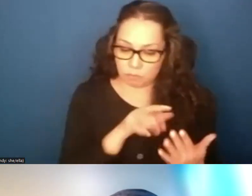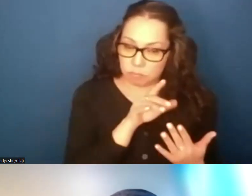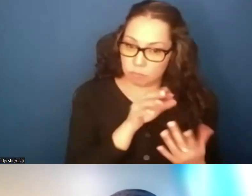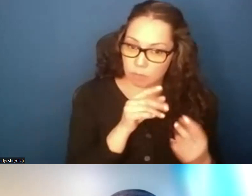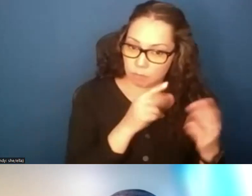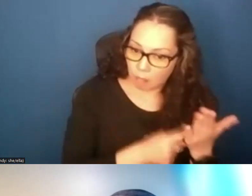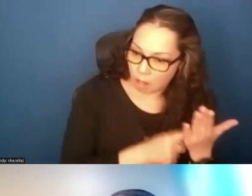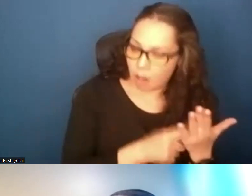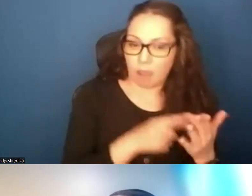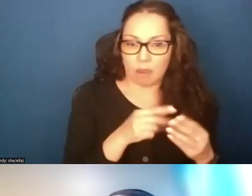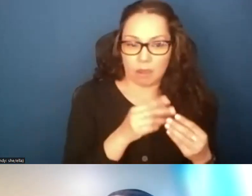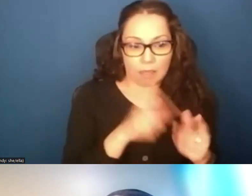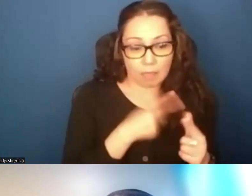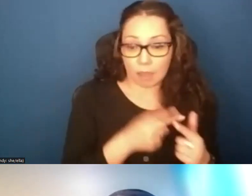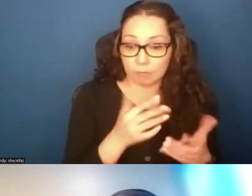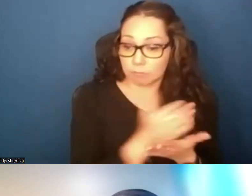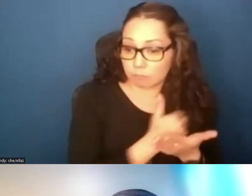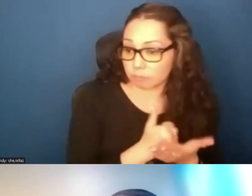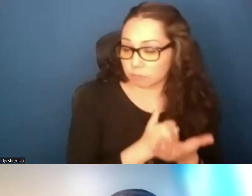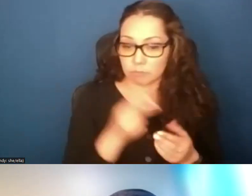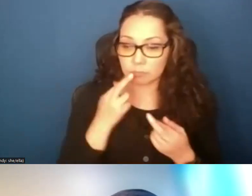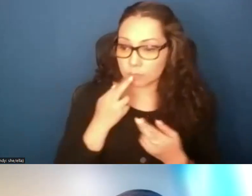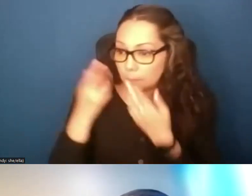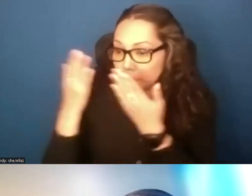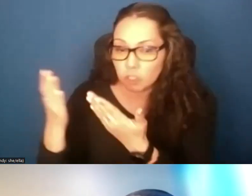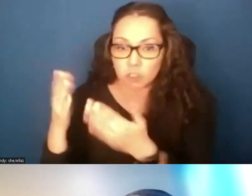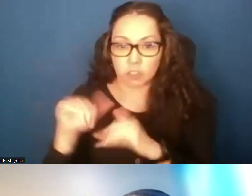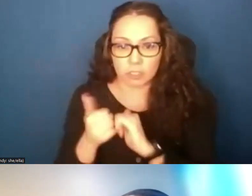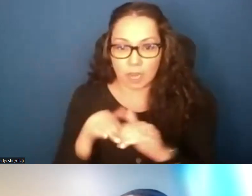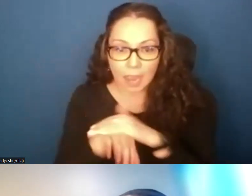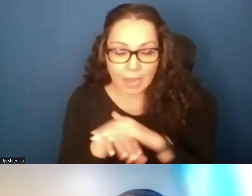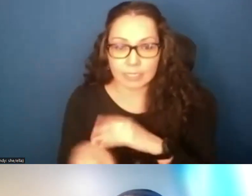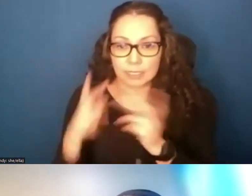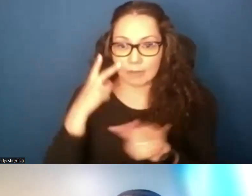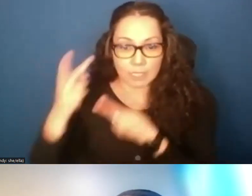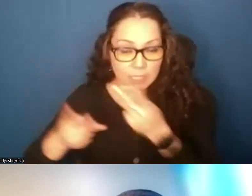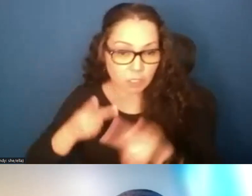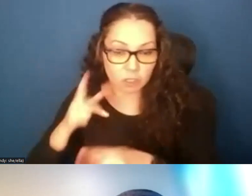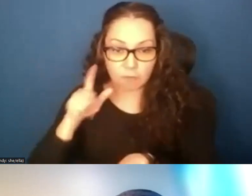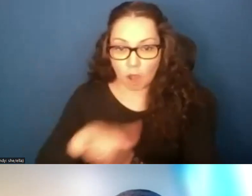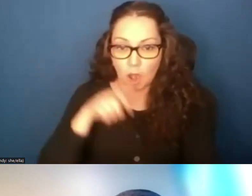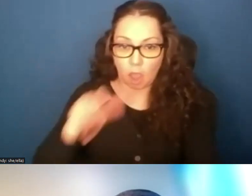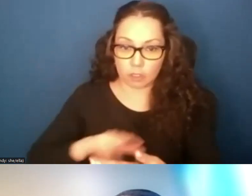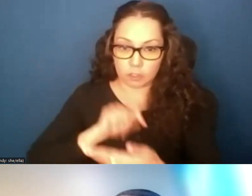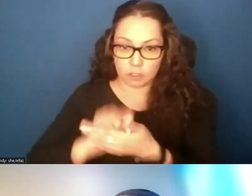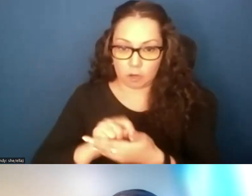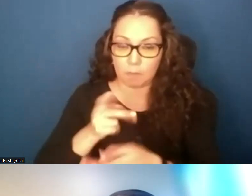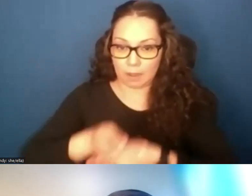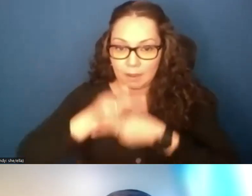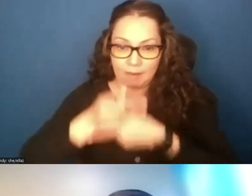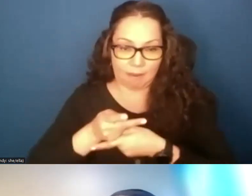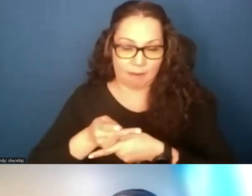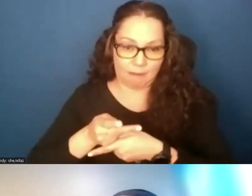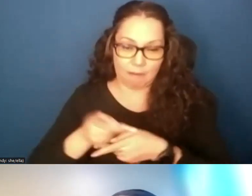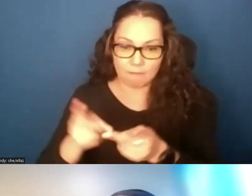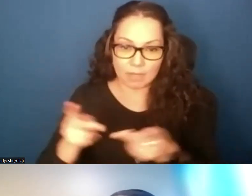and practices regarding access and visitation to long-term care facilities during